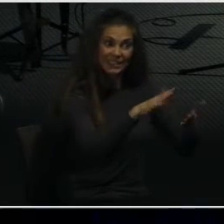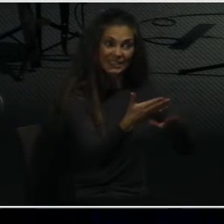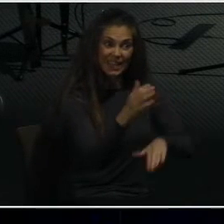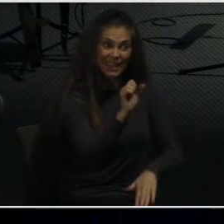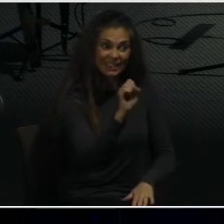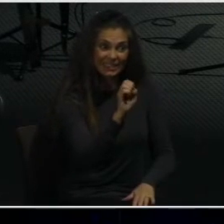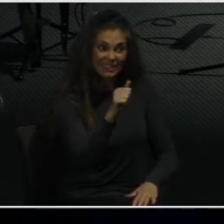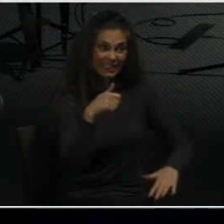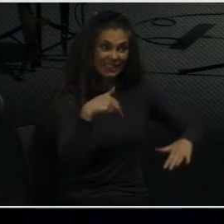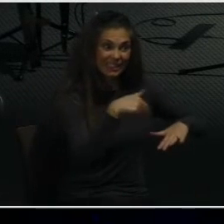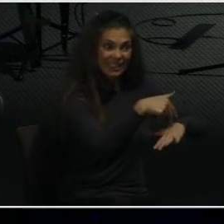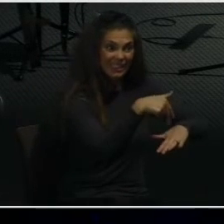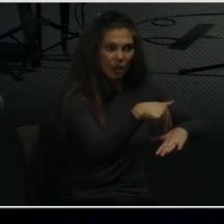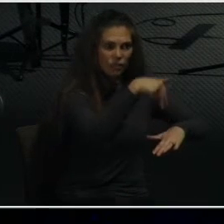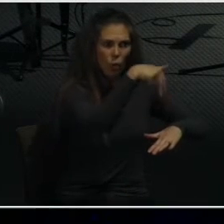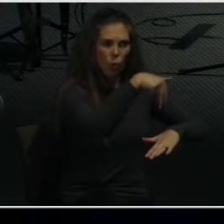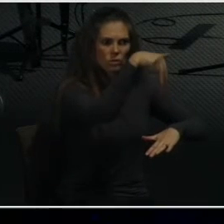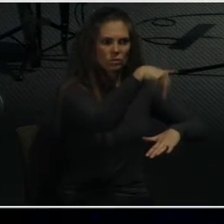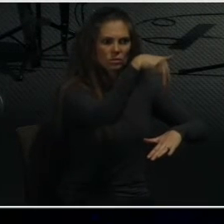no flotation device.